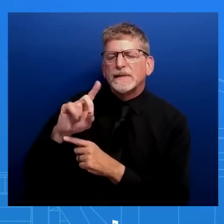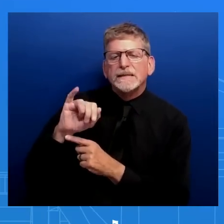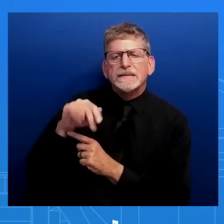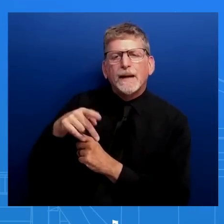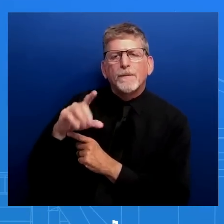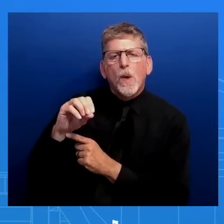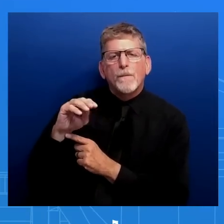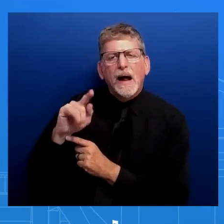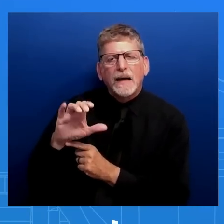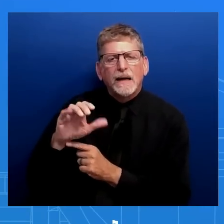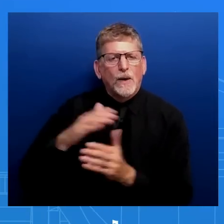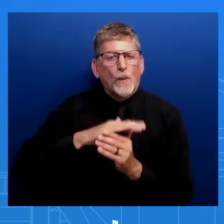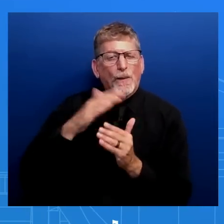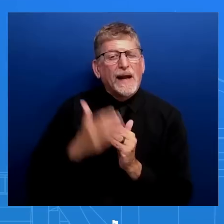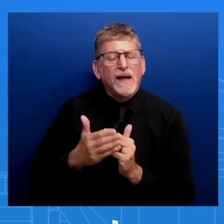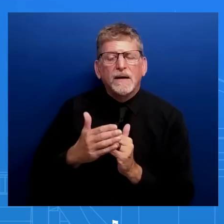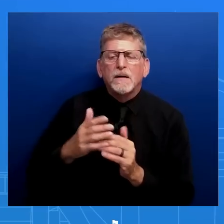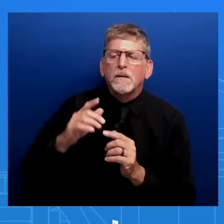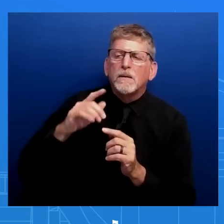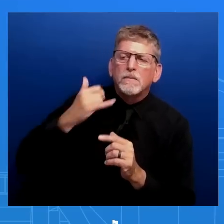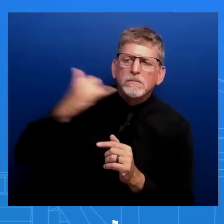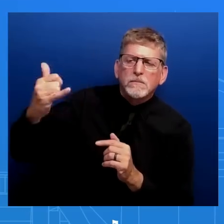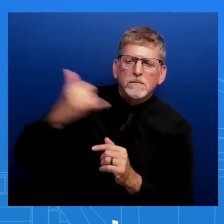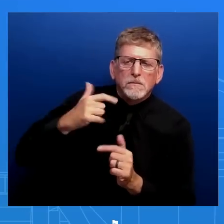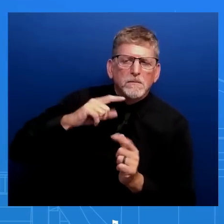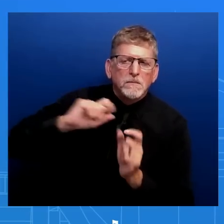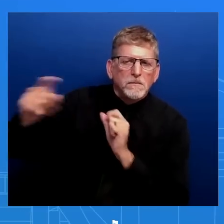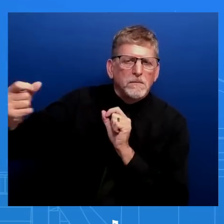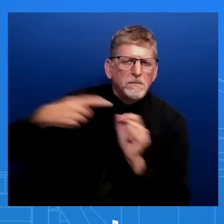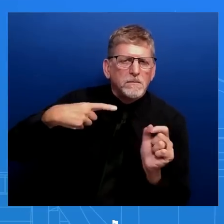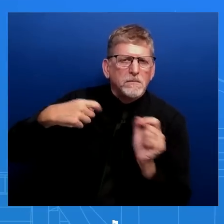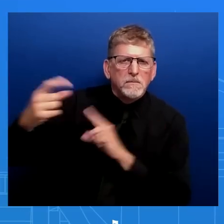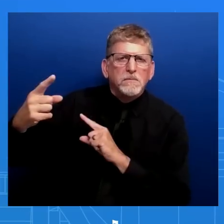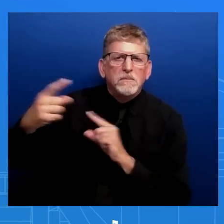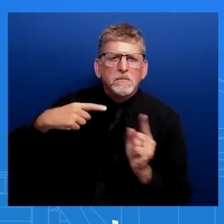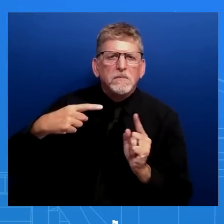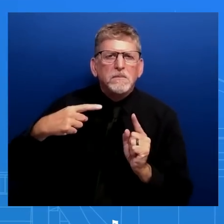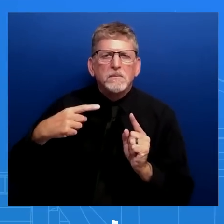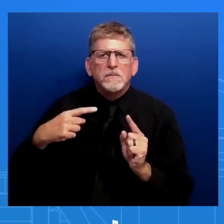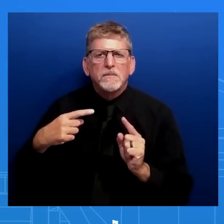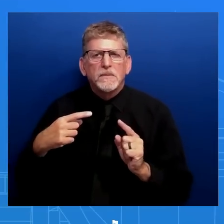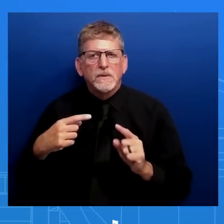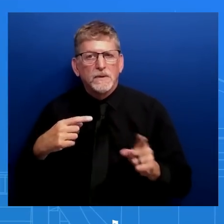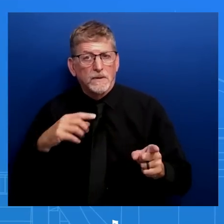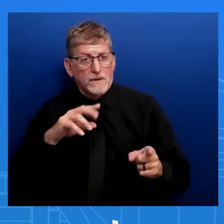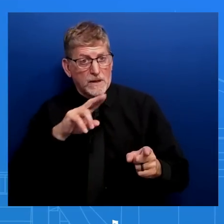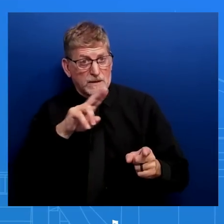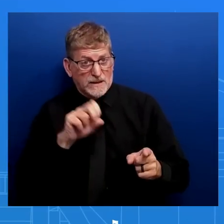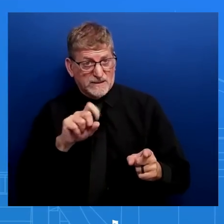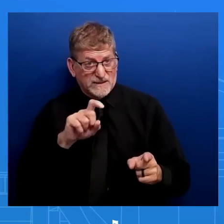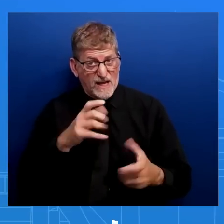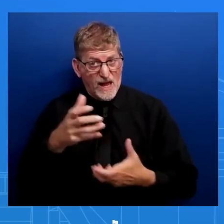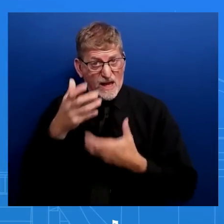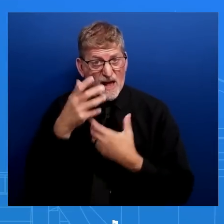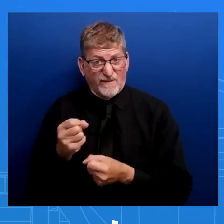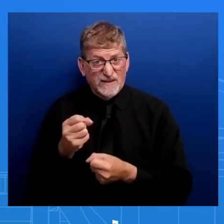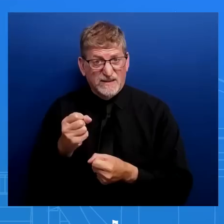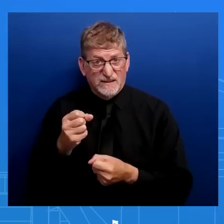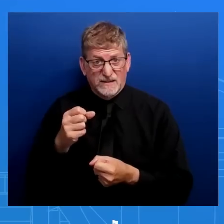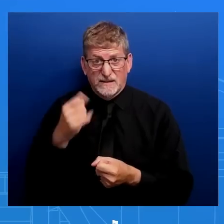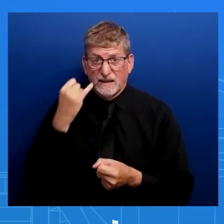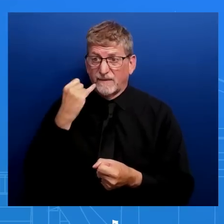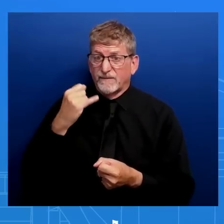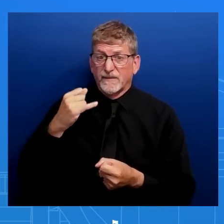messages. So is the U.S. confident the Russians would be responsive in the event of a nuclear or other